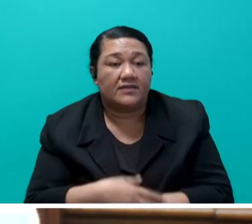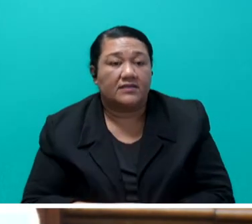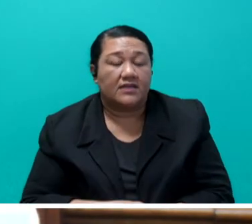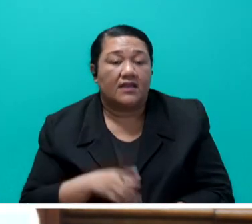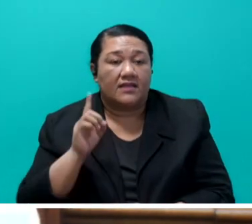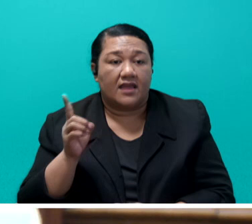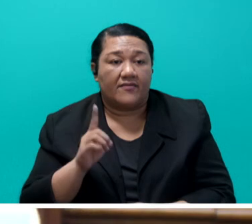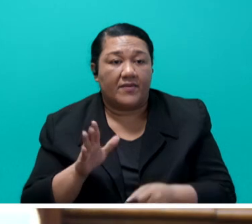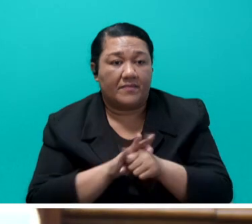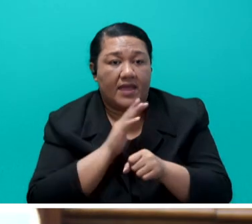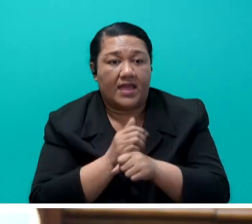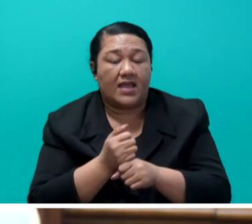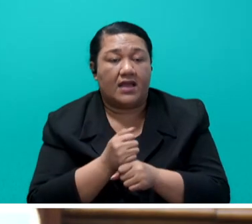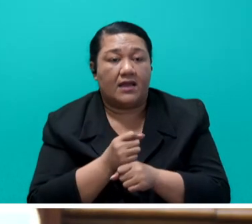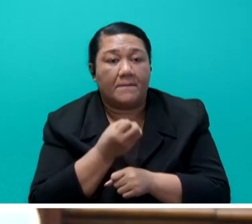statements